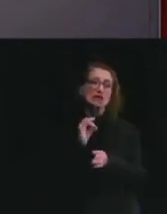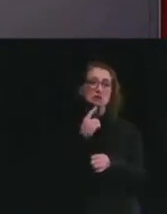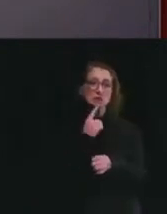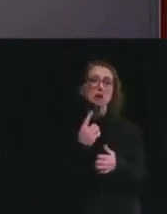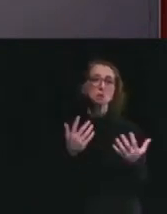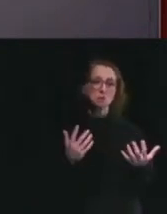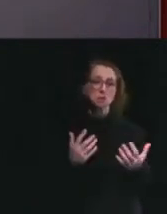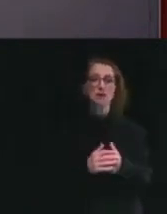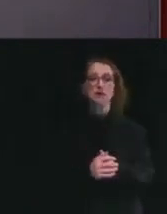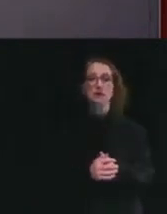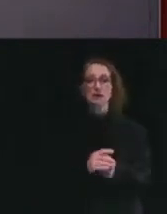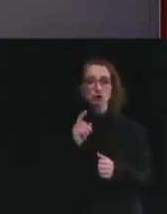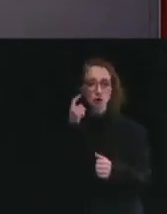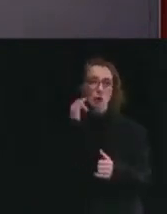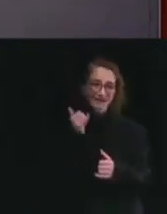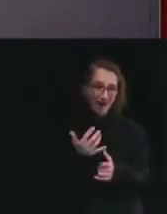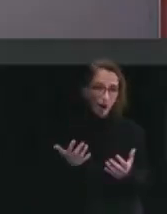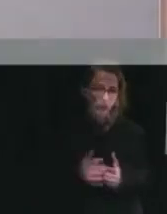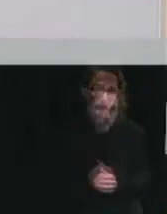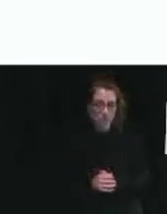What's interesting, in contrast,